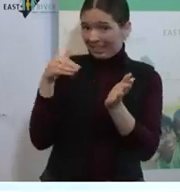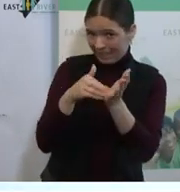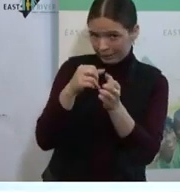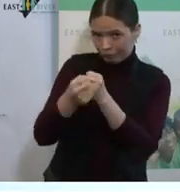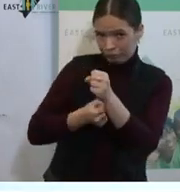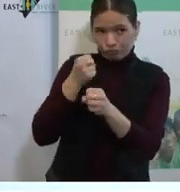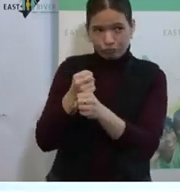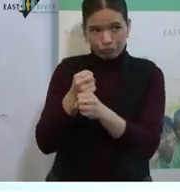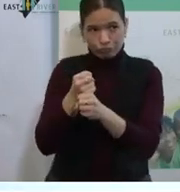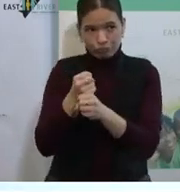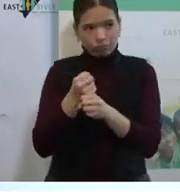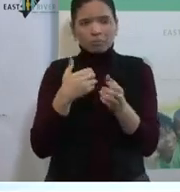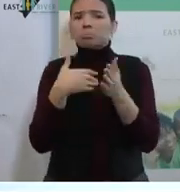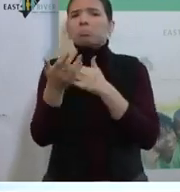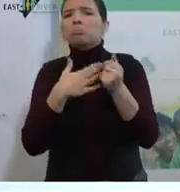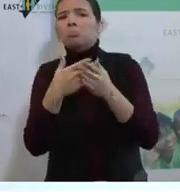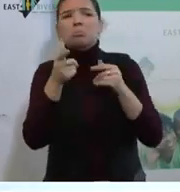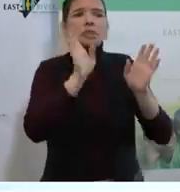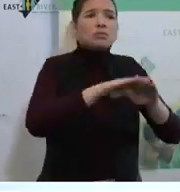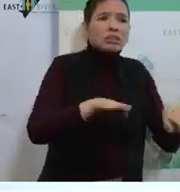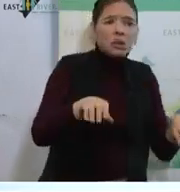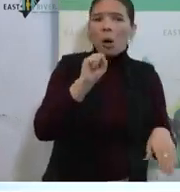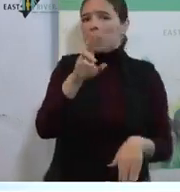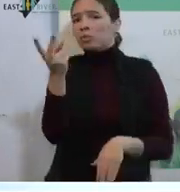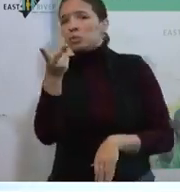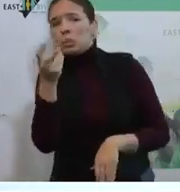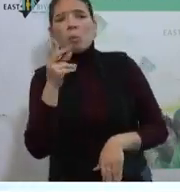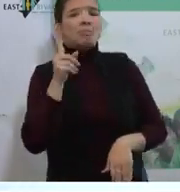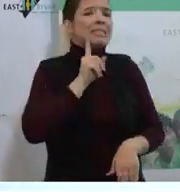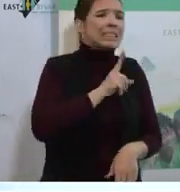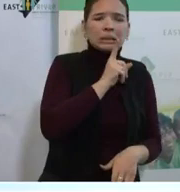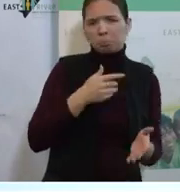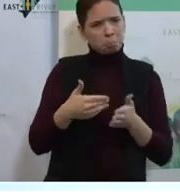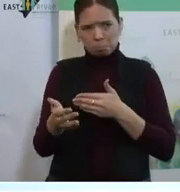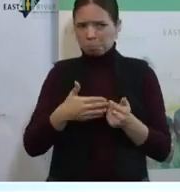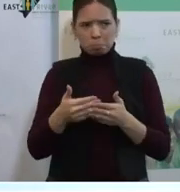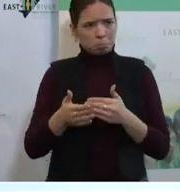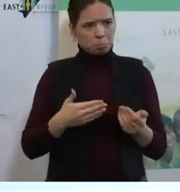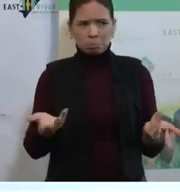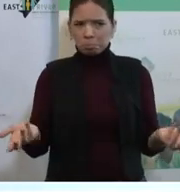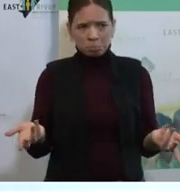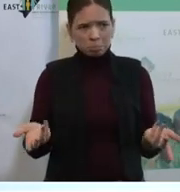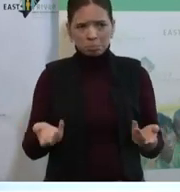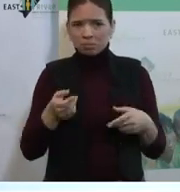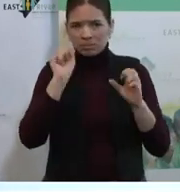that credit, that just means that's what's coming back, could be anywhere from